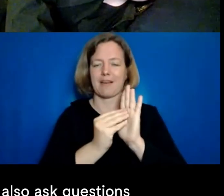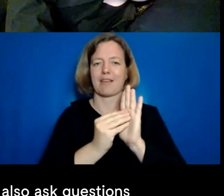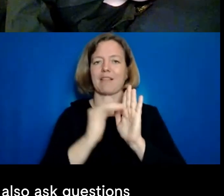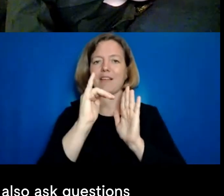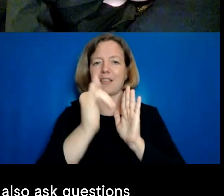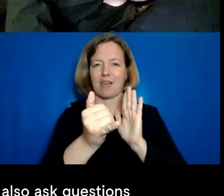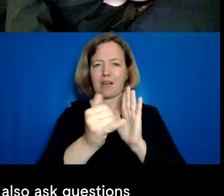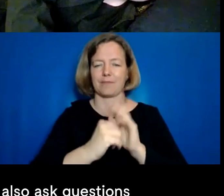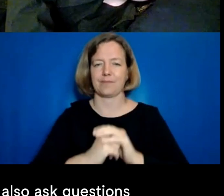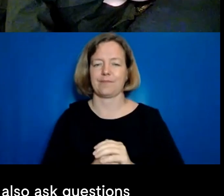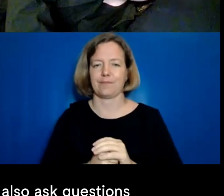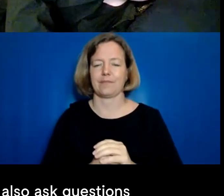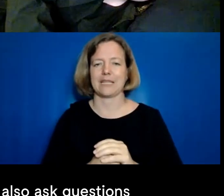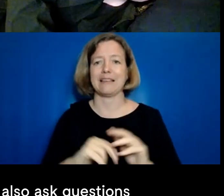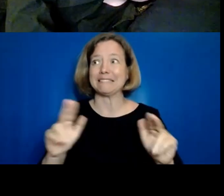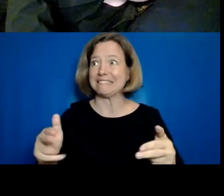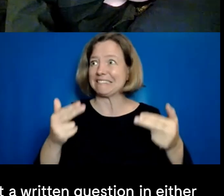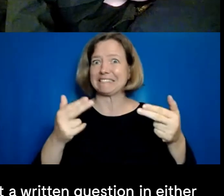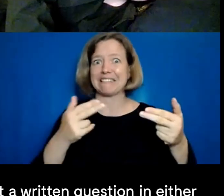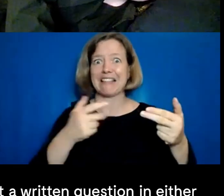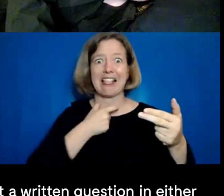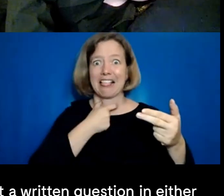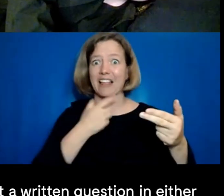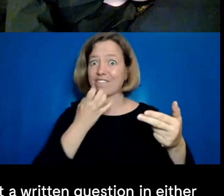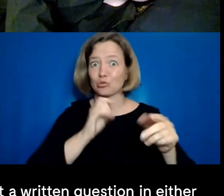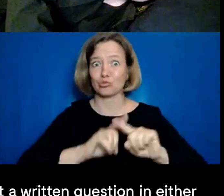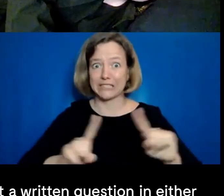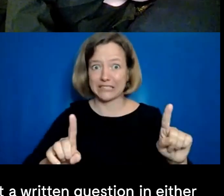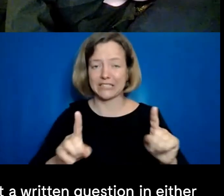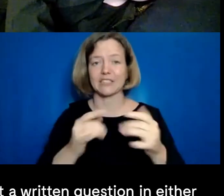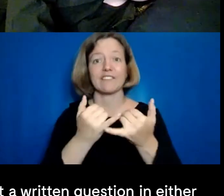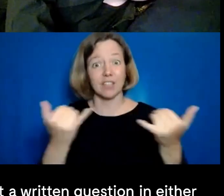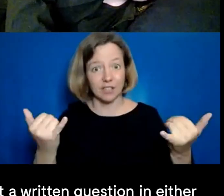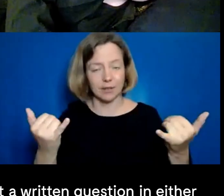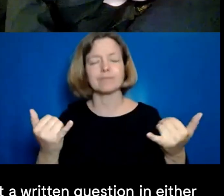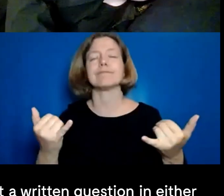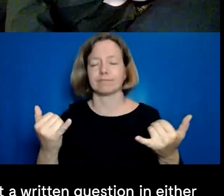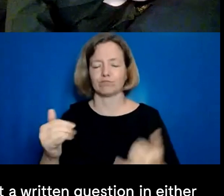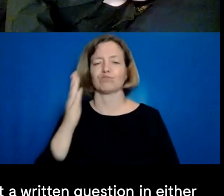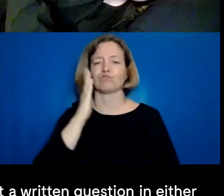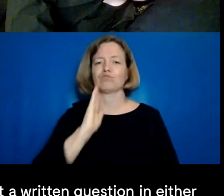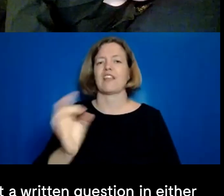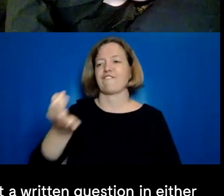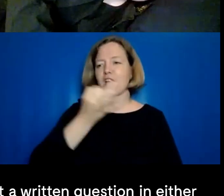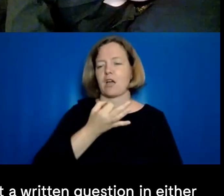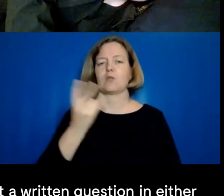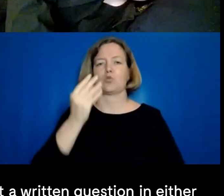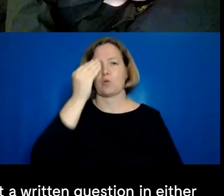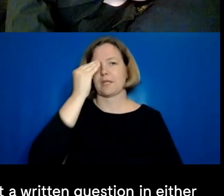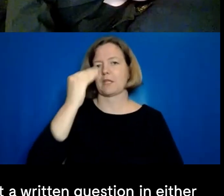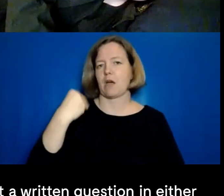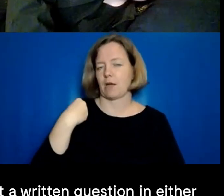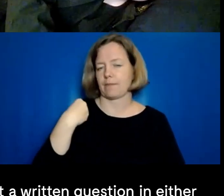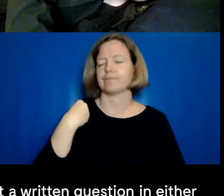ask questions without being recorded. And the way to do is to post a written question